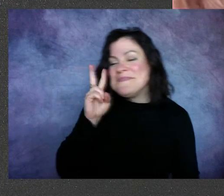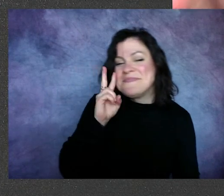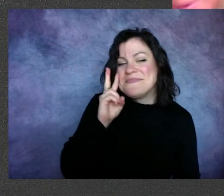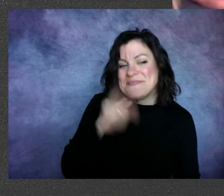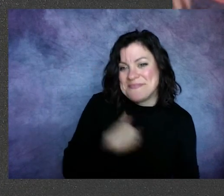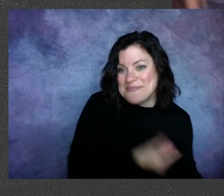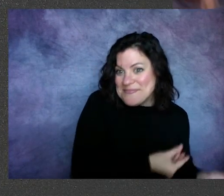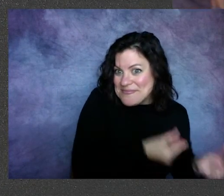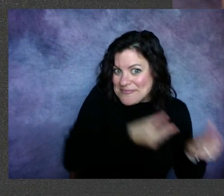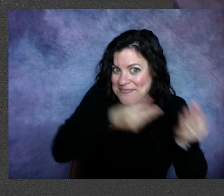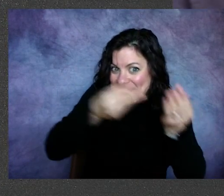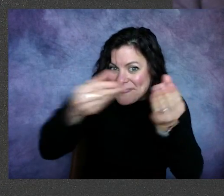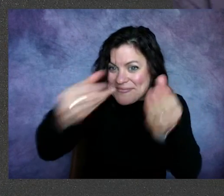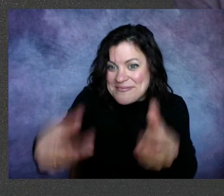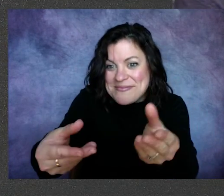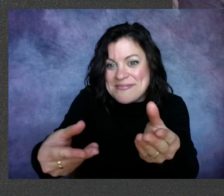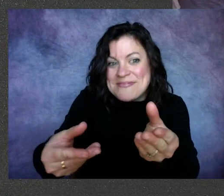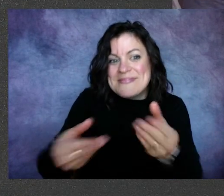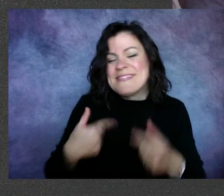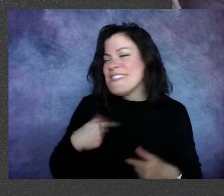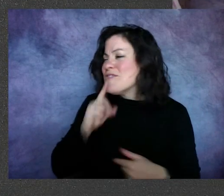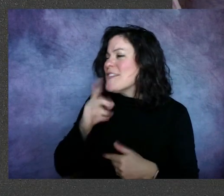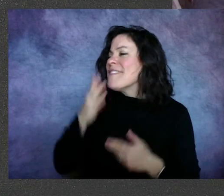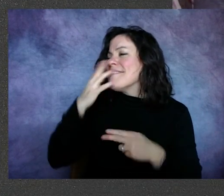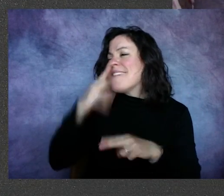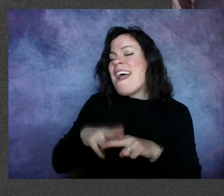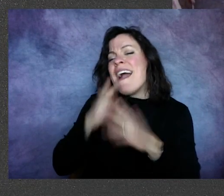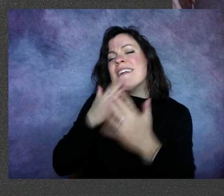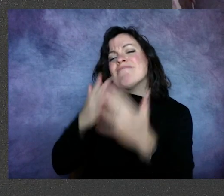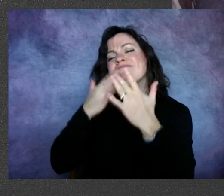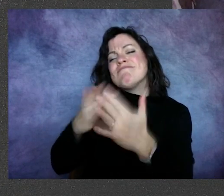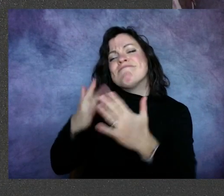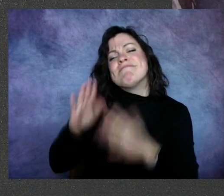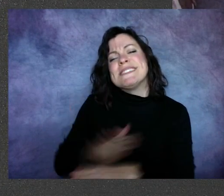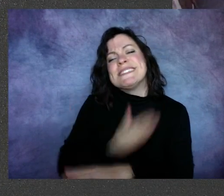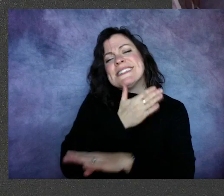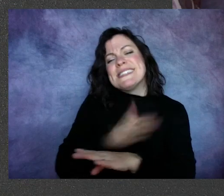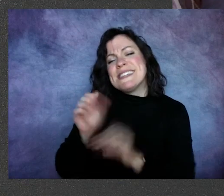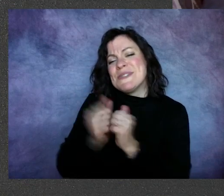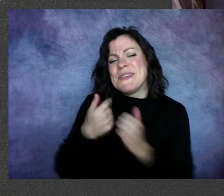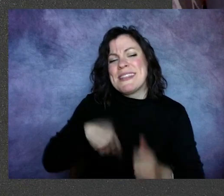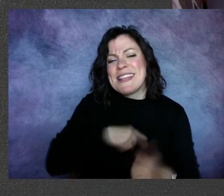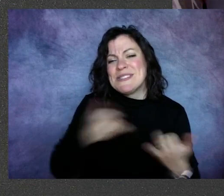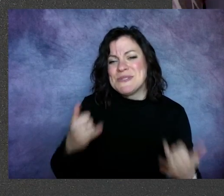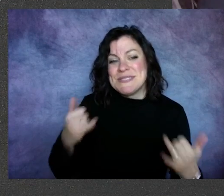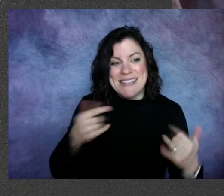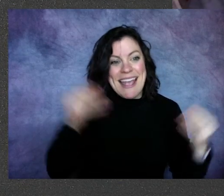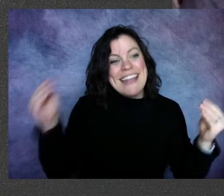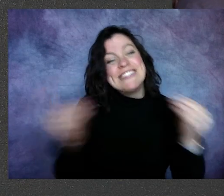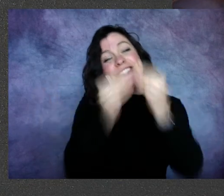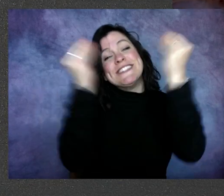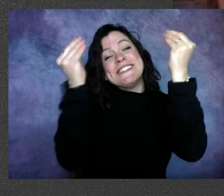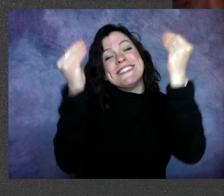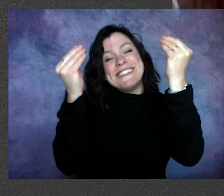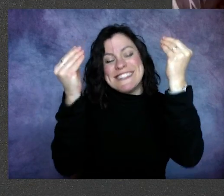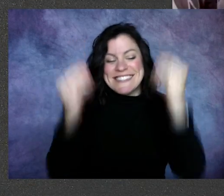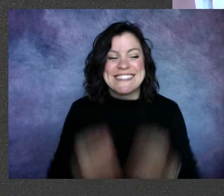excited. It was so fun to sing with you today. Thank you so much for having me. Yay. Cheers. Cheers. Thank